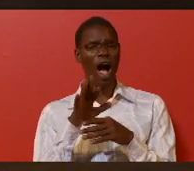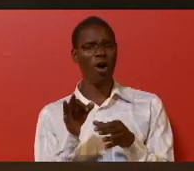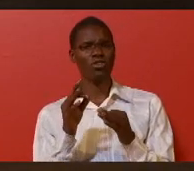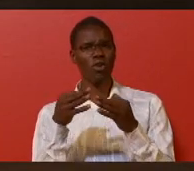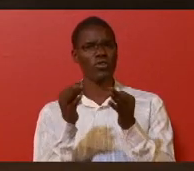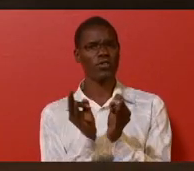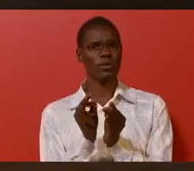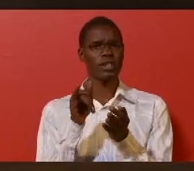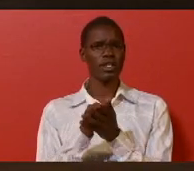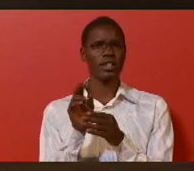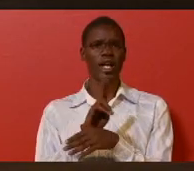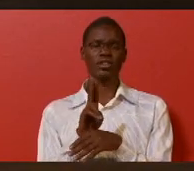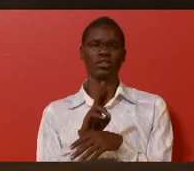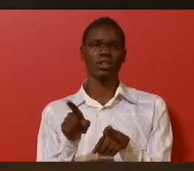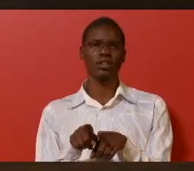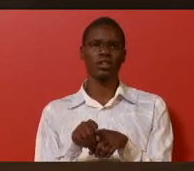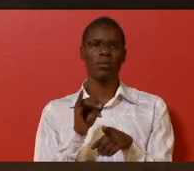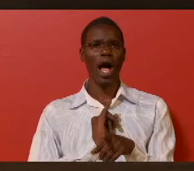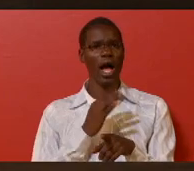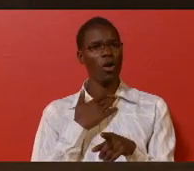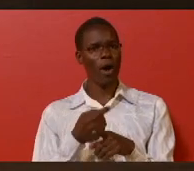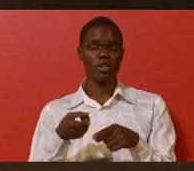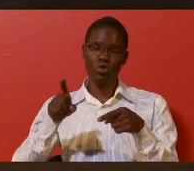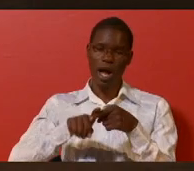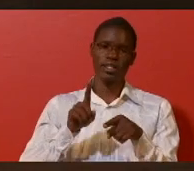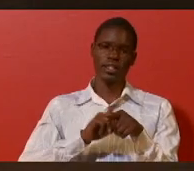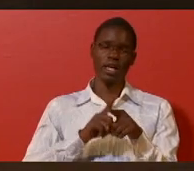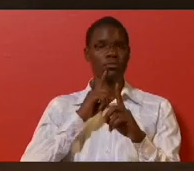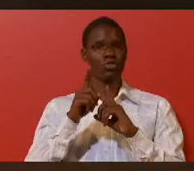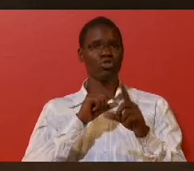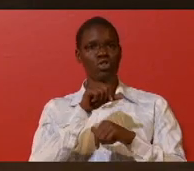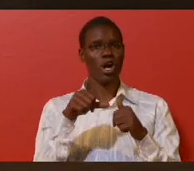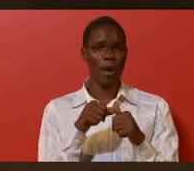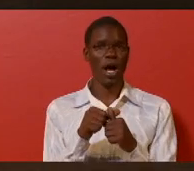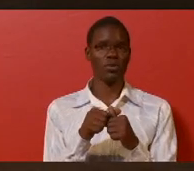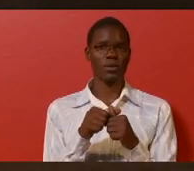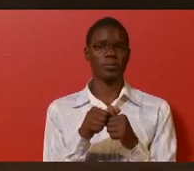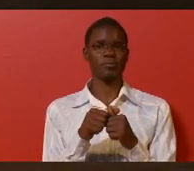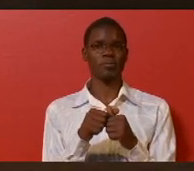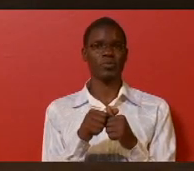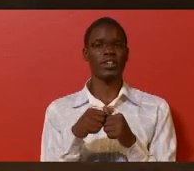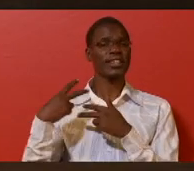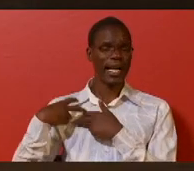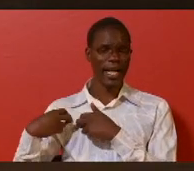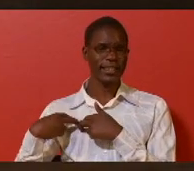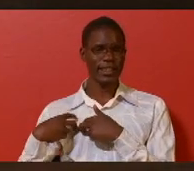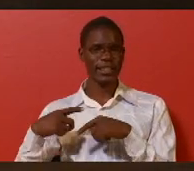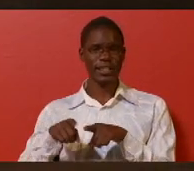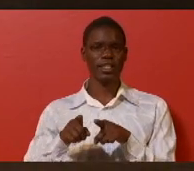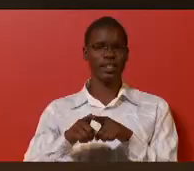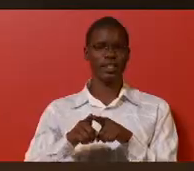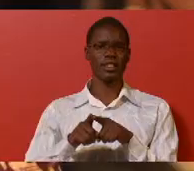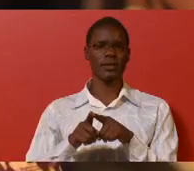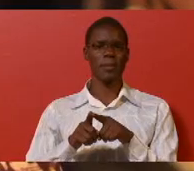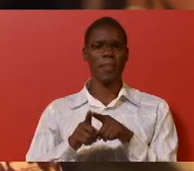misuse of sexuality. And I want to add something to that as we talk about the immorality and the